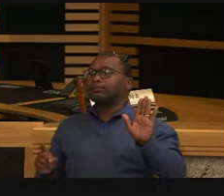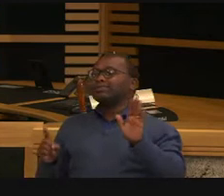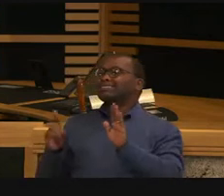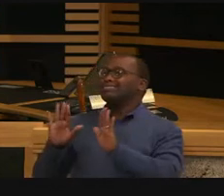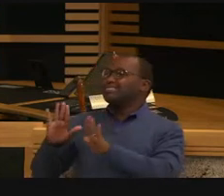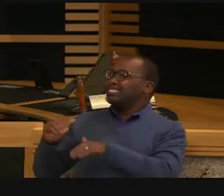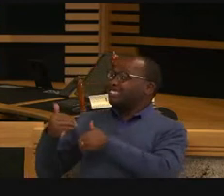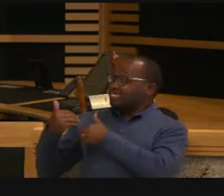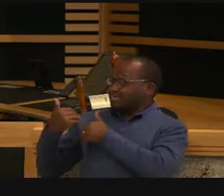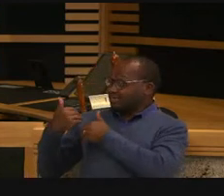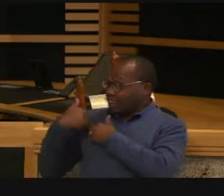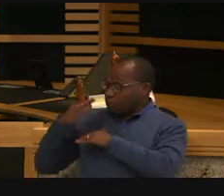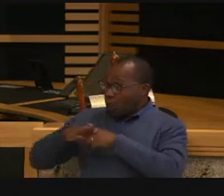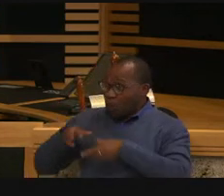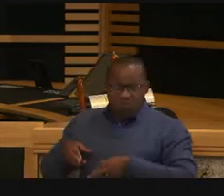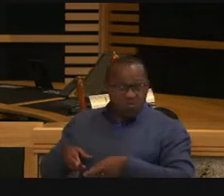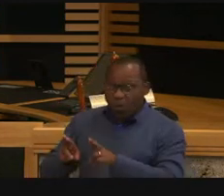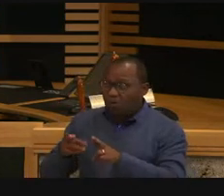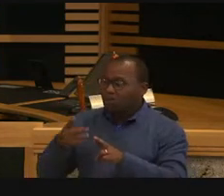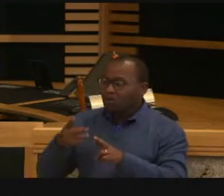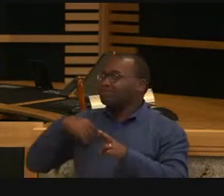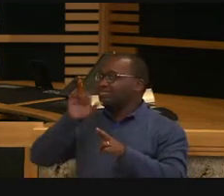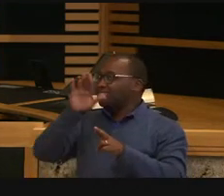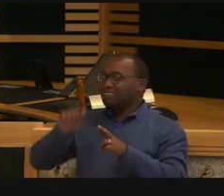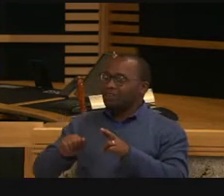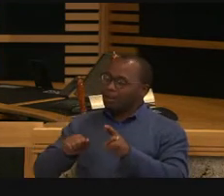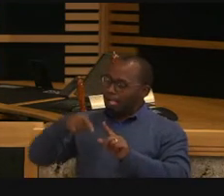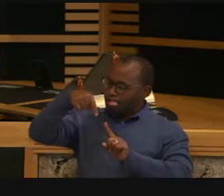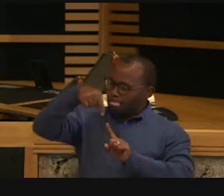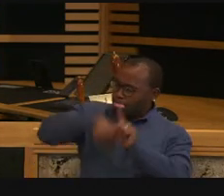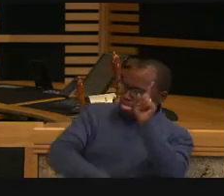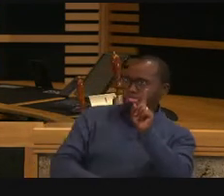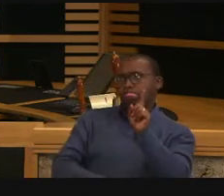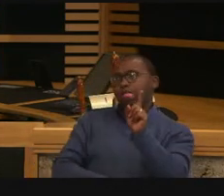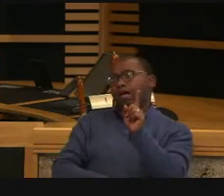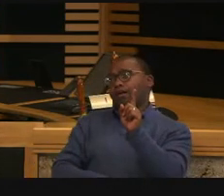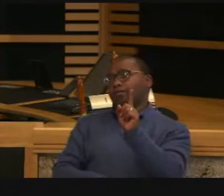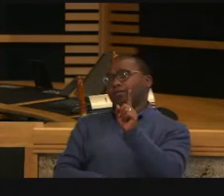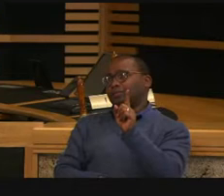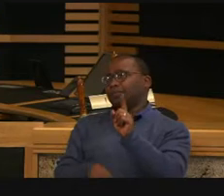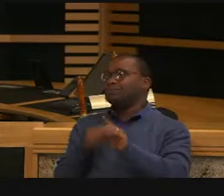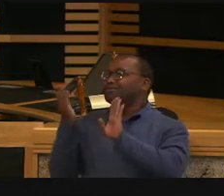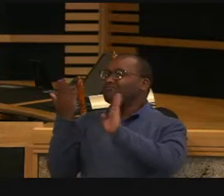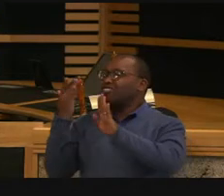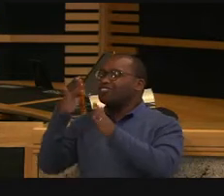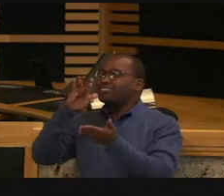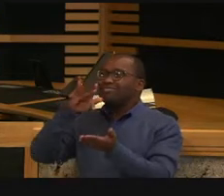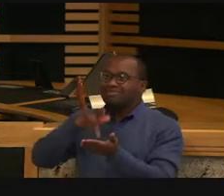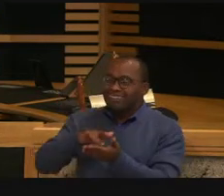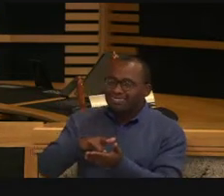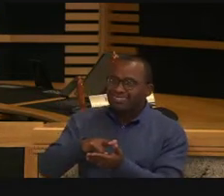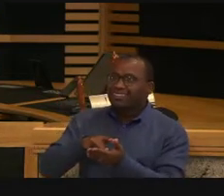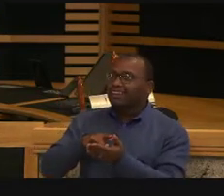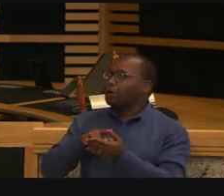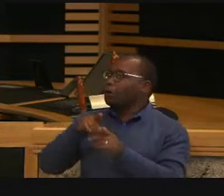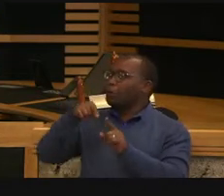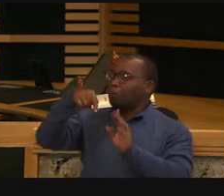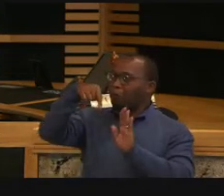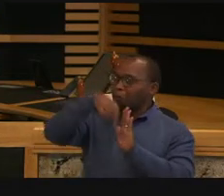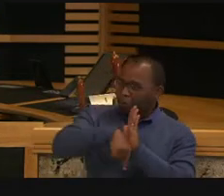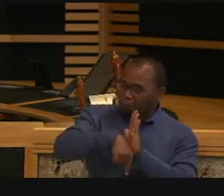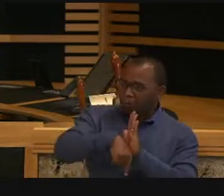from acceptable in our province. Traffic centers, way bridges, and traffic officers are indeed